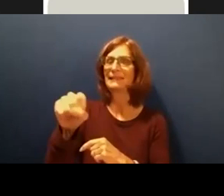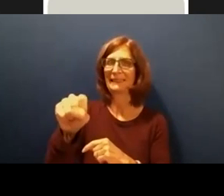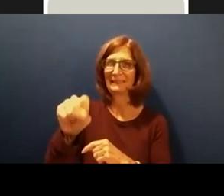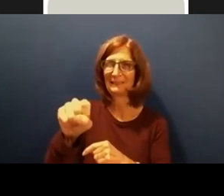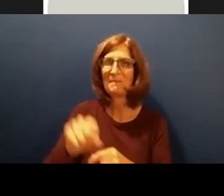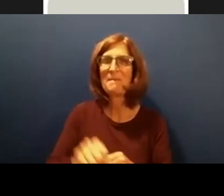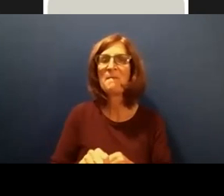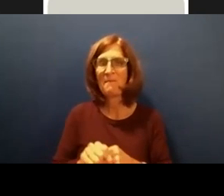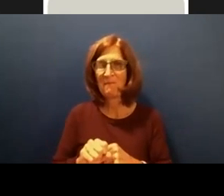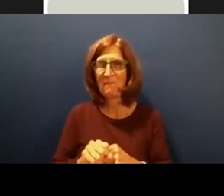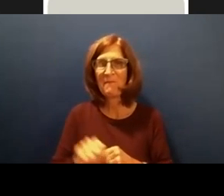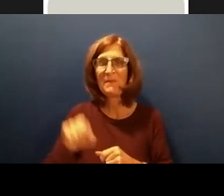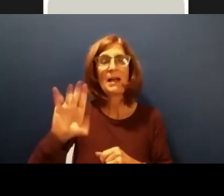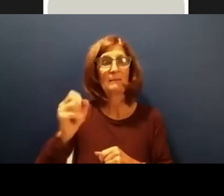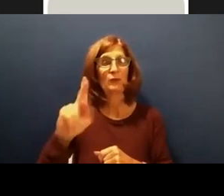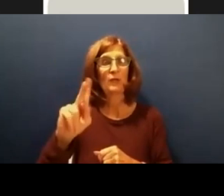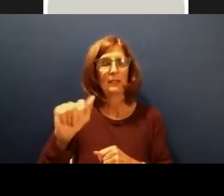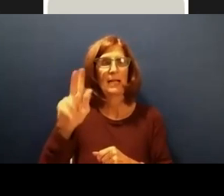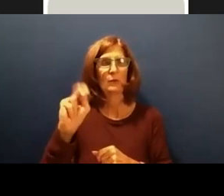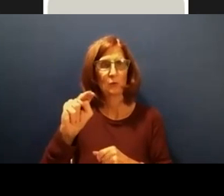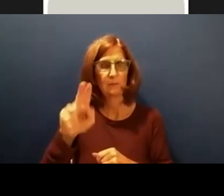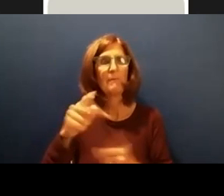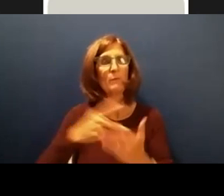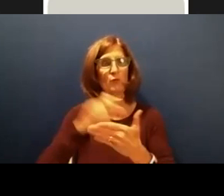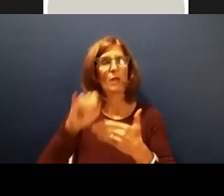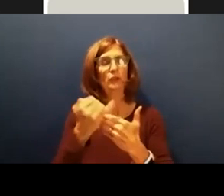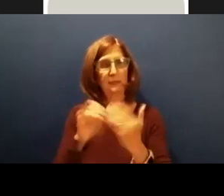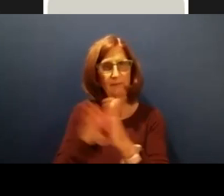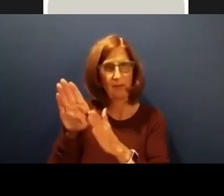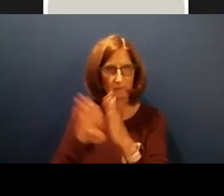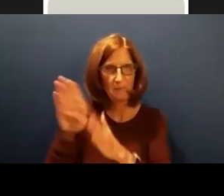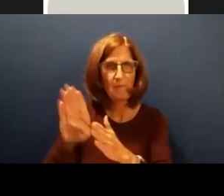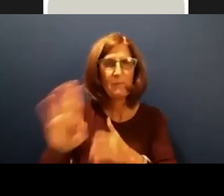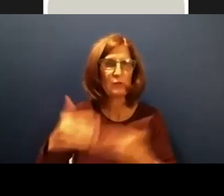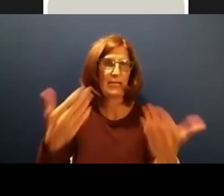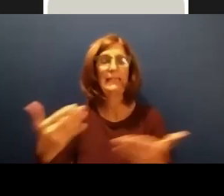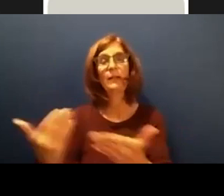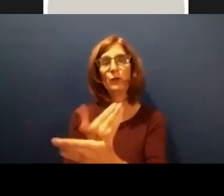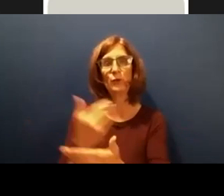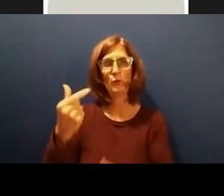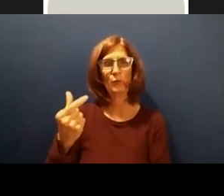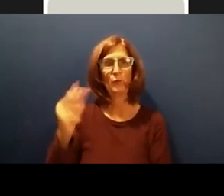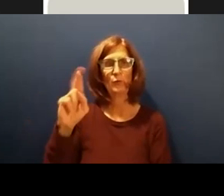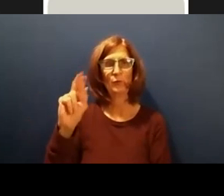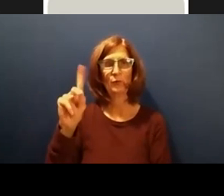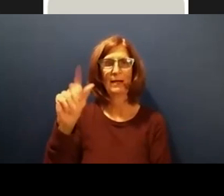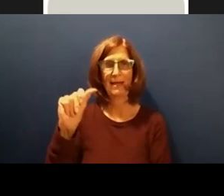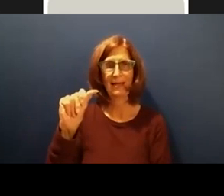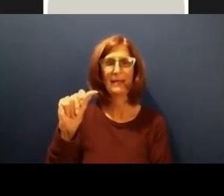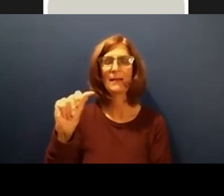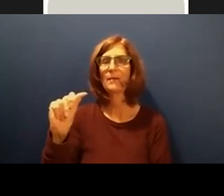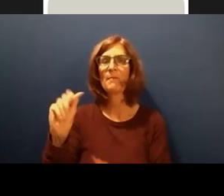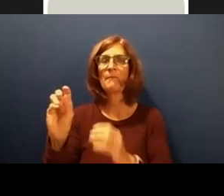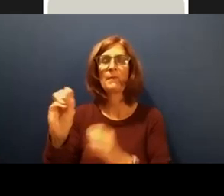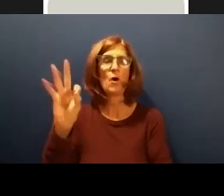Chuck Alcorn, Project Development Manager, presenting the New Granada office building proposed by New